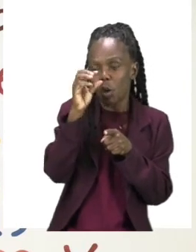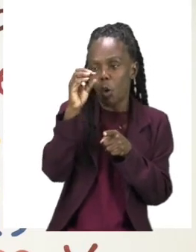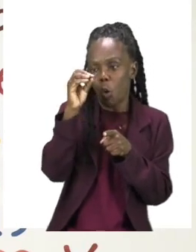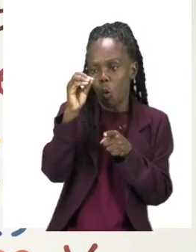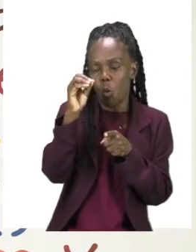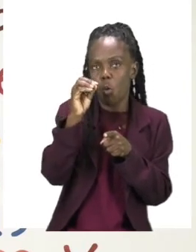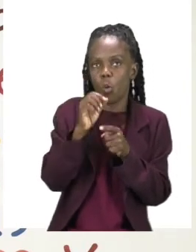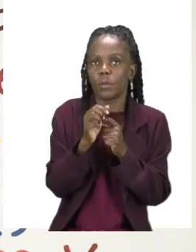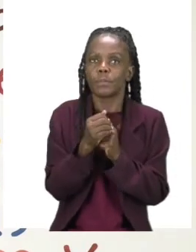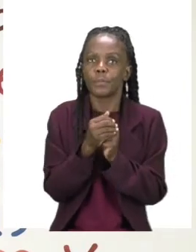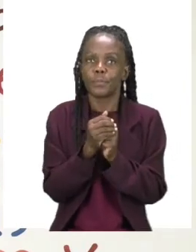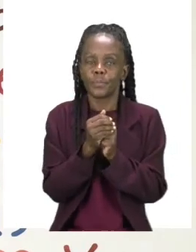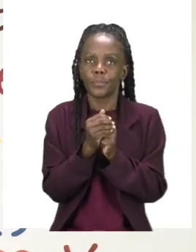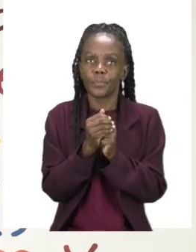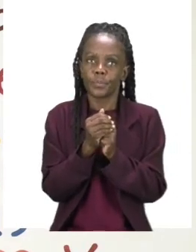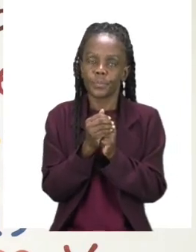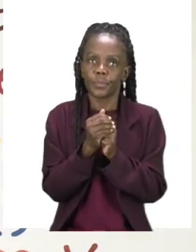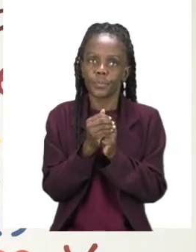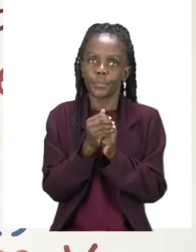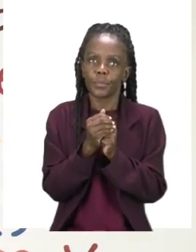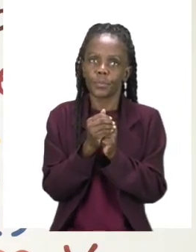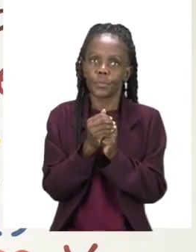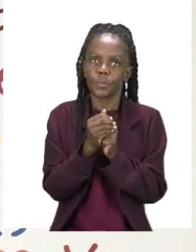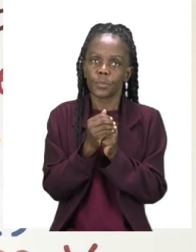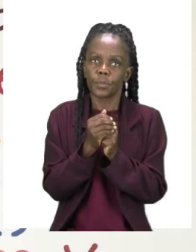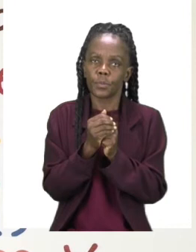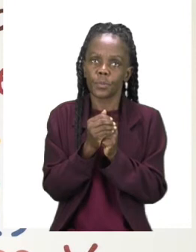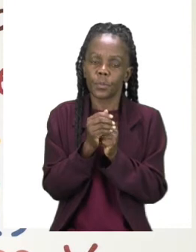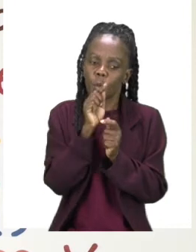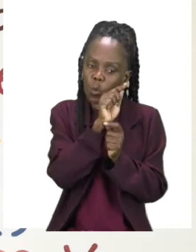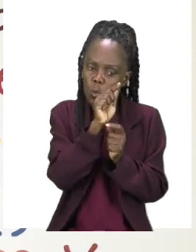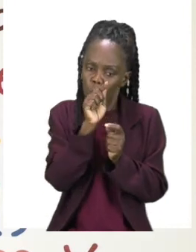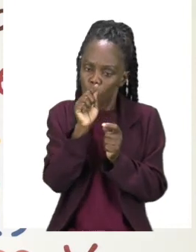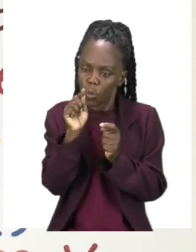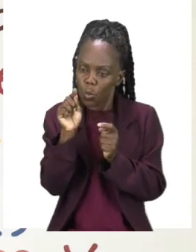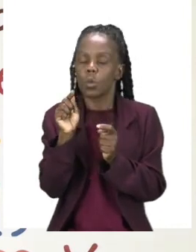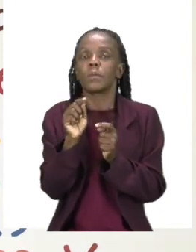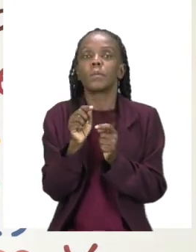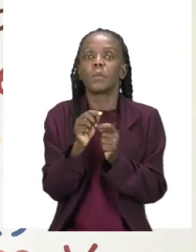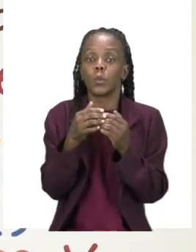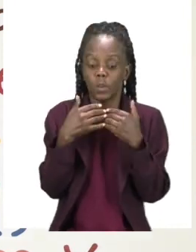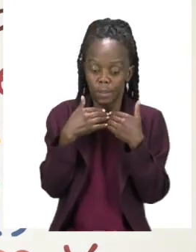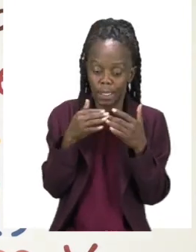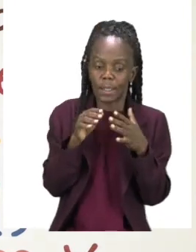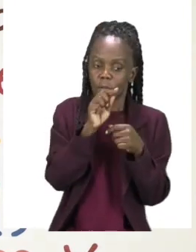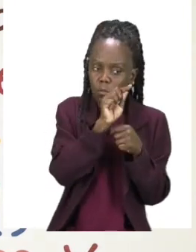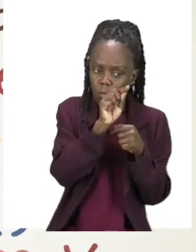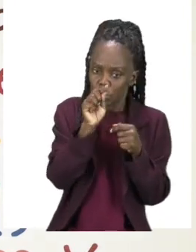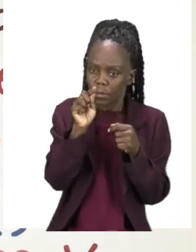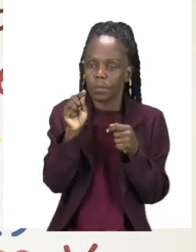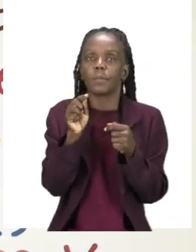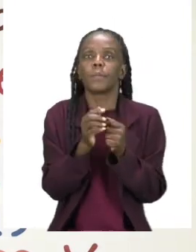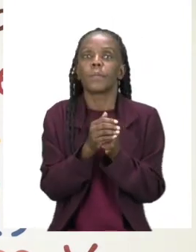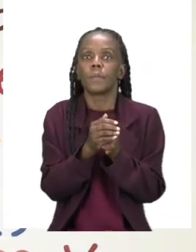the dotted line. I want you to try on the dotted line. Very good. Take your pencil and we're going to